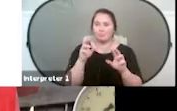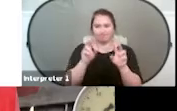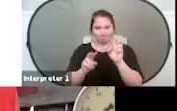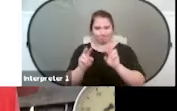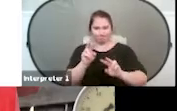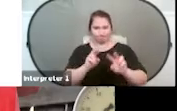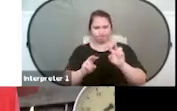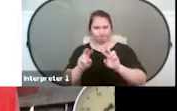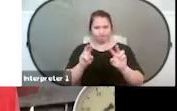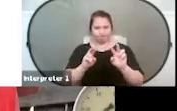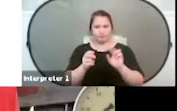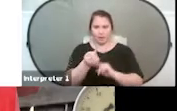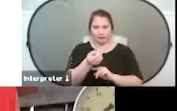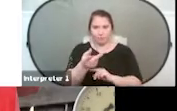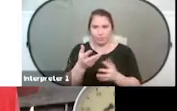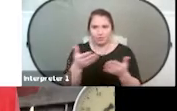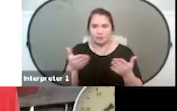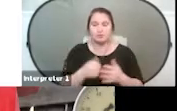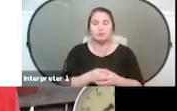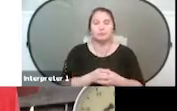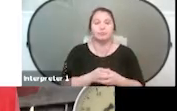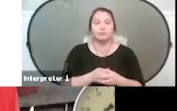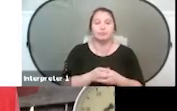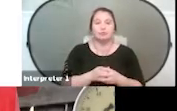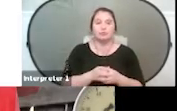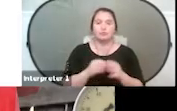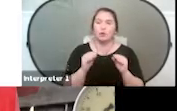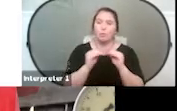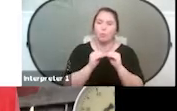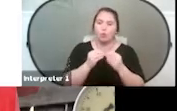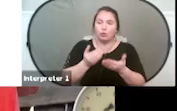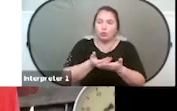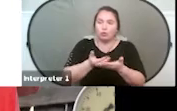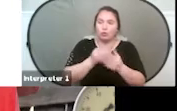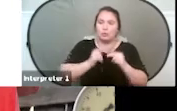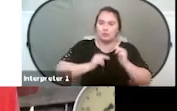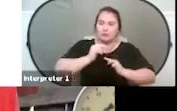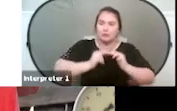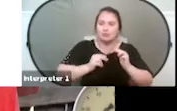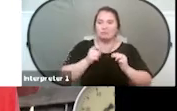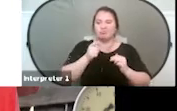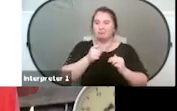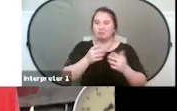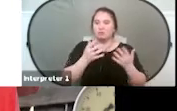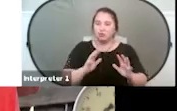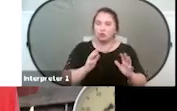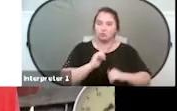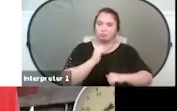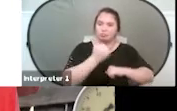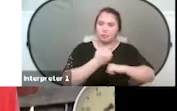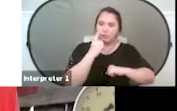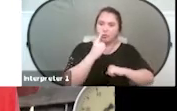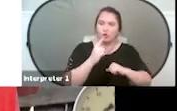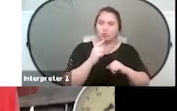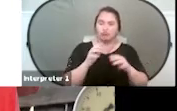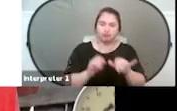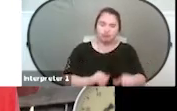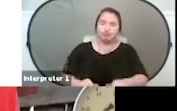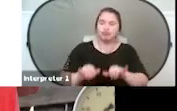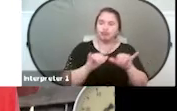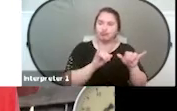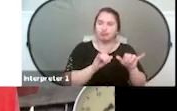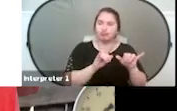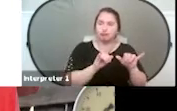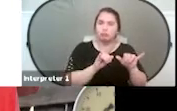our newer buildings, they're constructed using modern materials and modern construction standards. They actually seem to fare